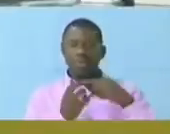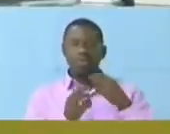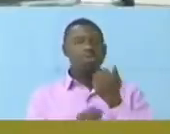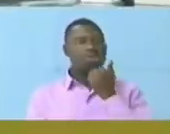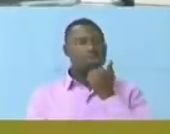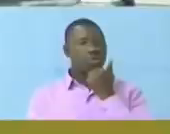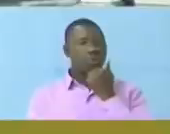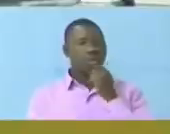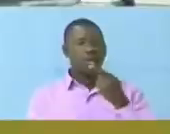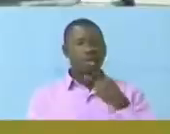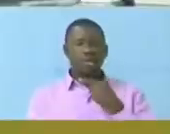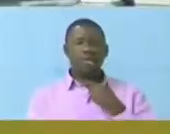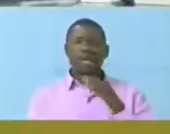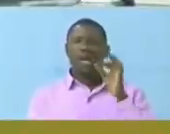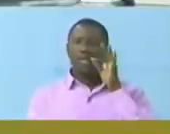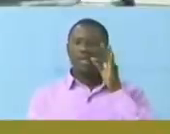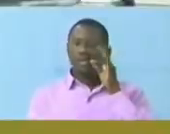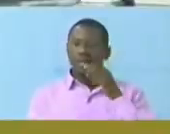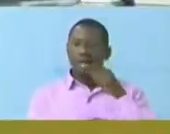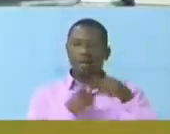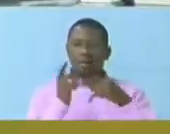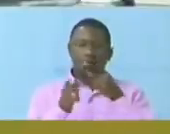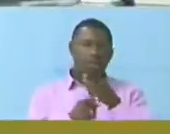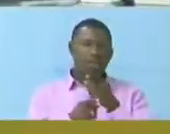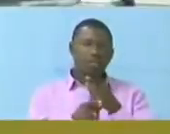to that allegation.